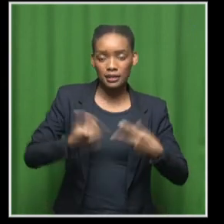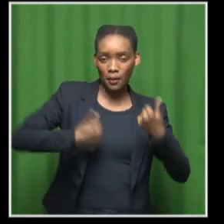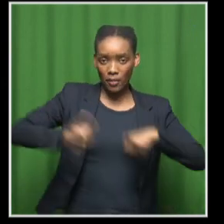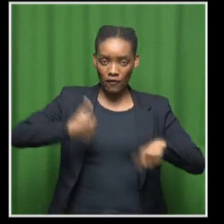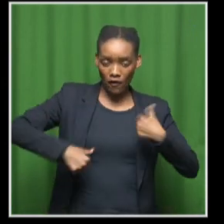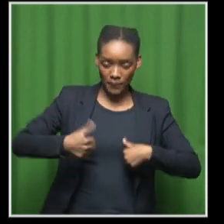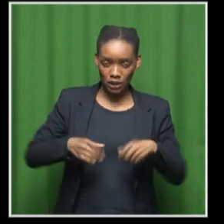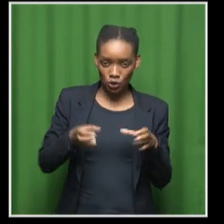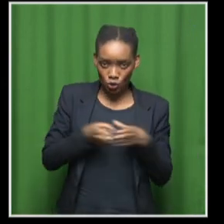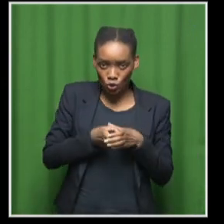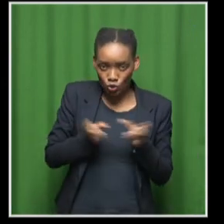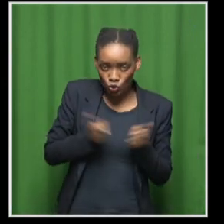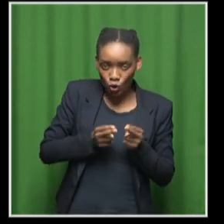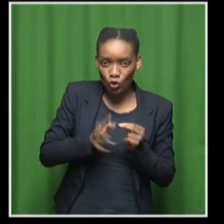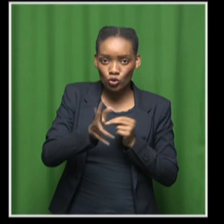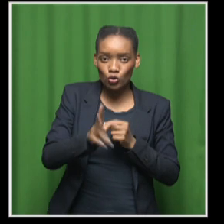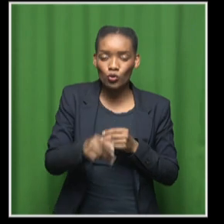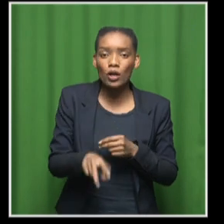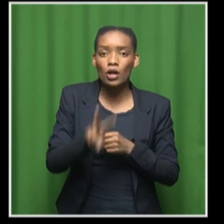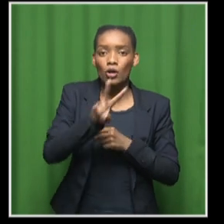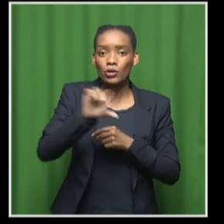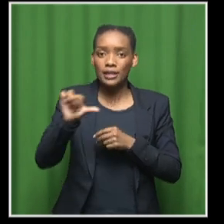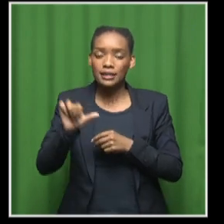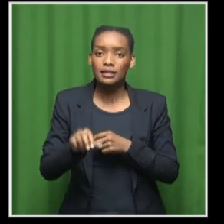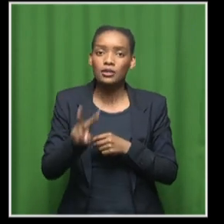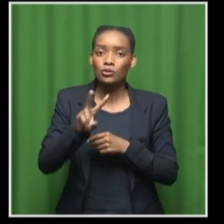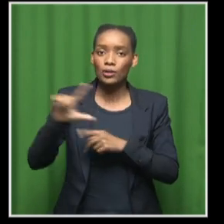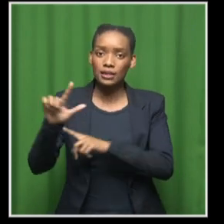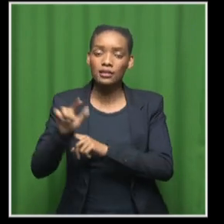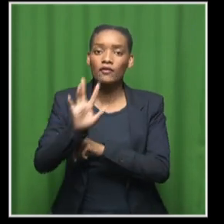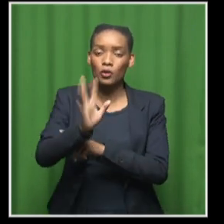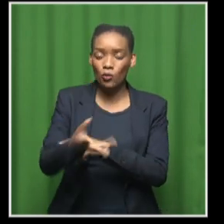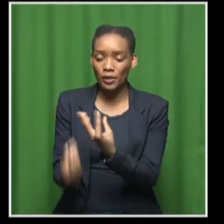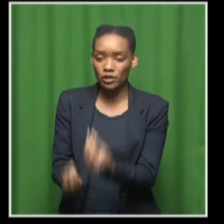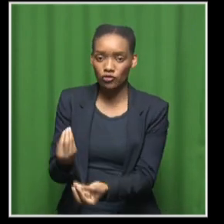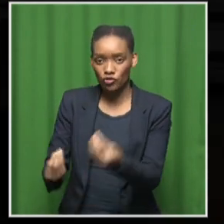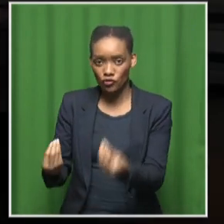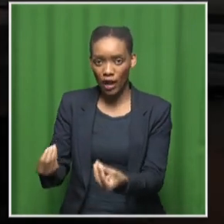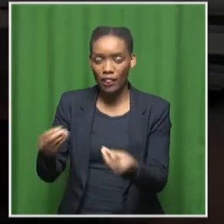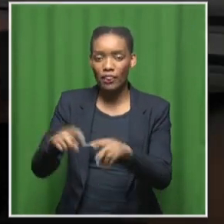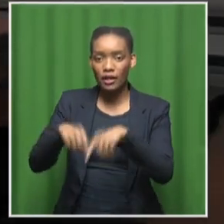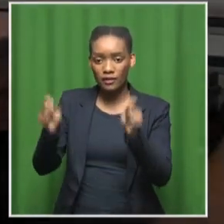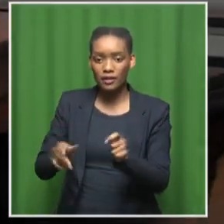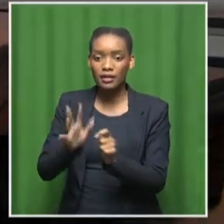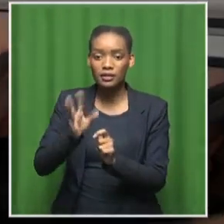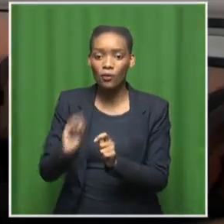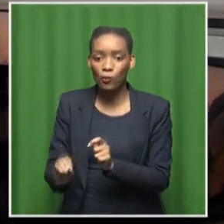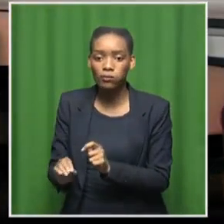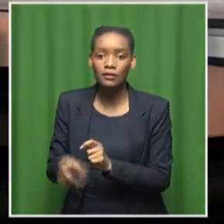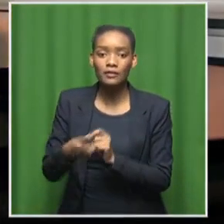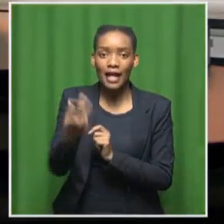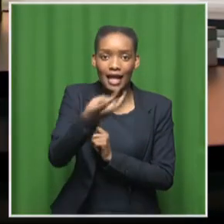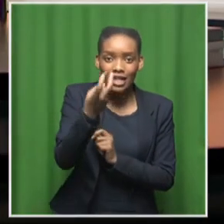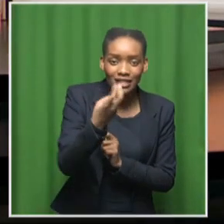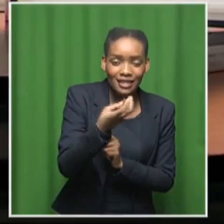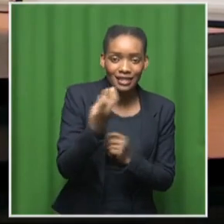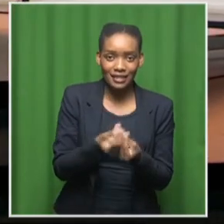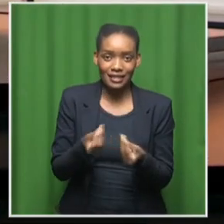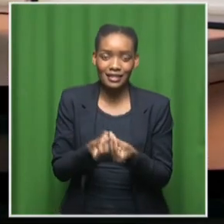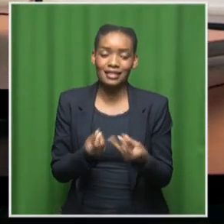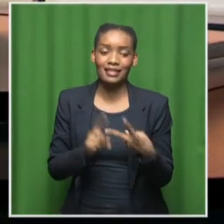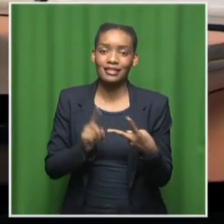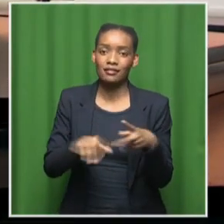On the 26th and the 27th, we'll be at the National Children's Theatre, where we will also have like treasure hunts and games that are